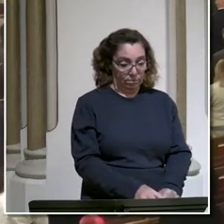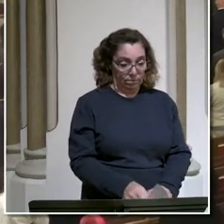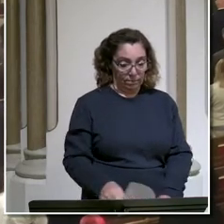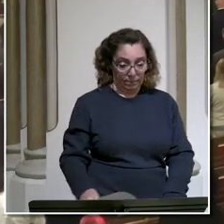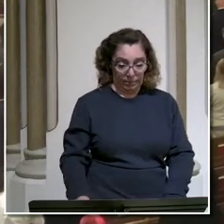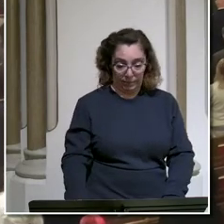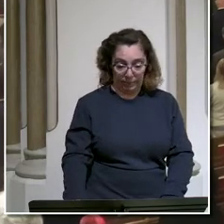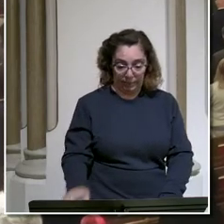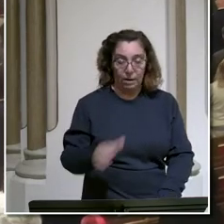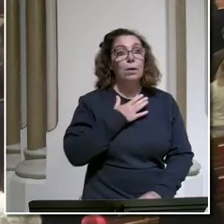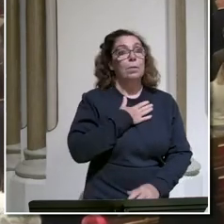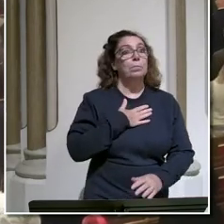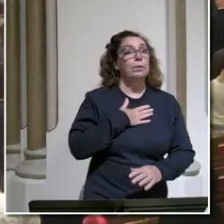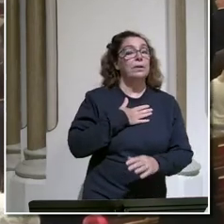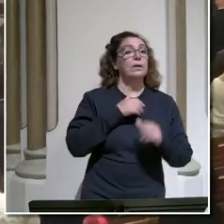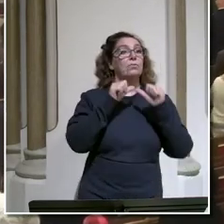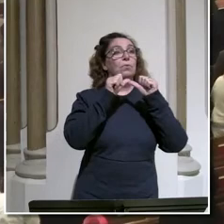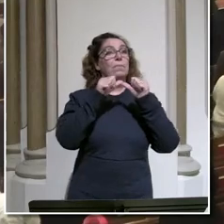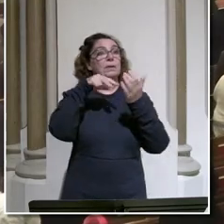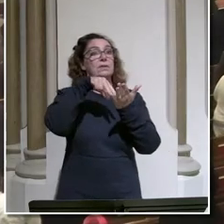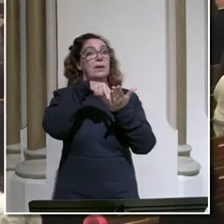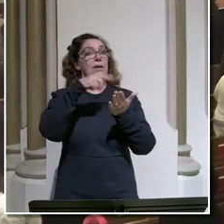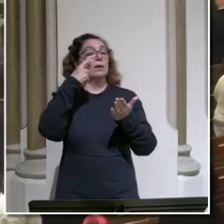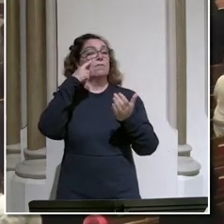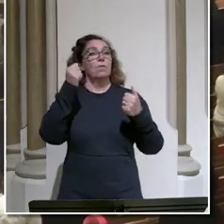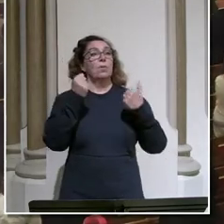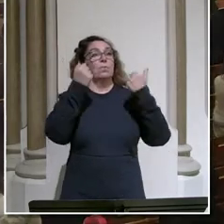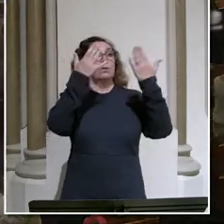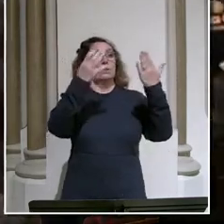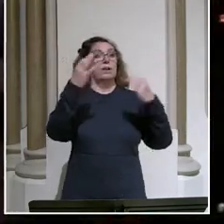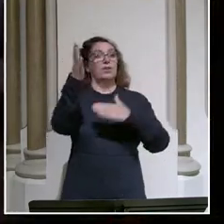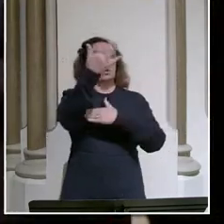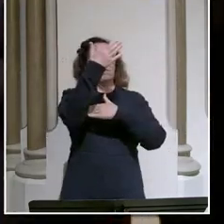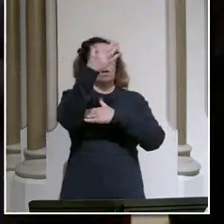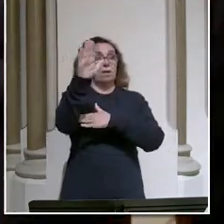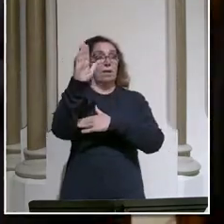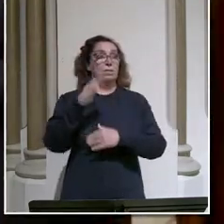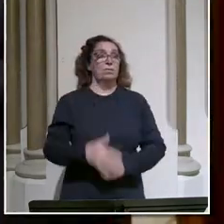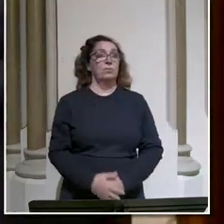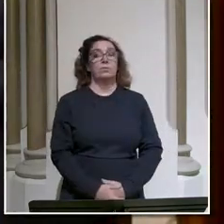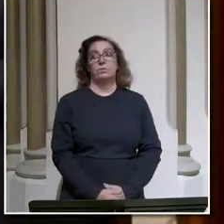Please remain standing for the presentation of colors.